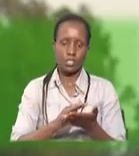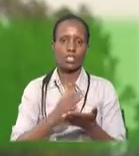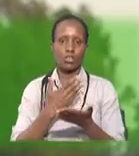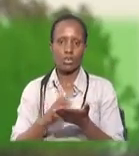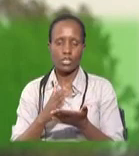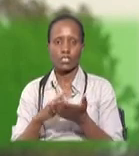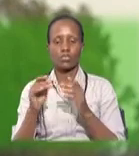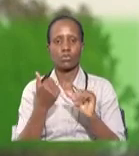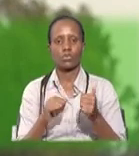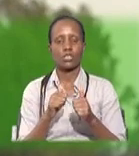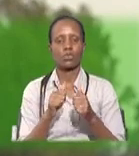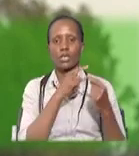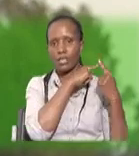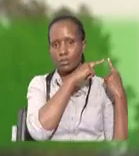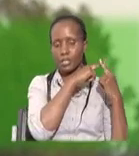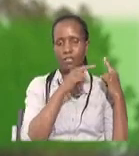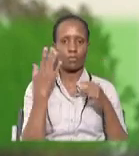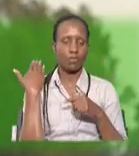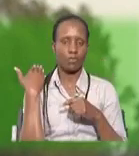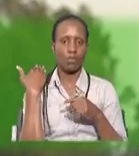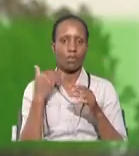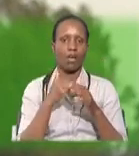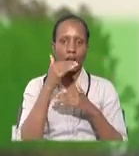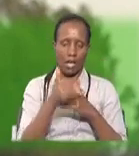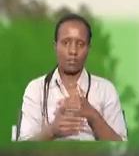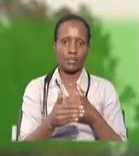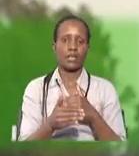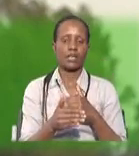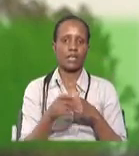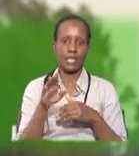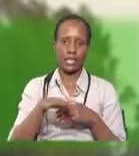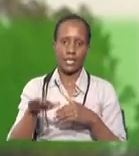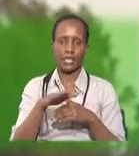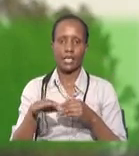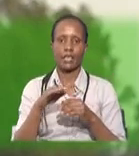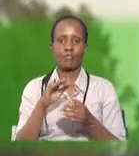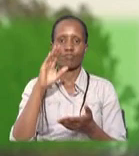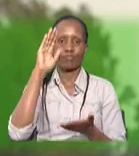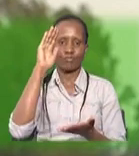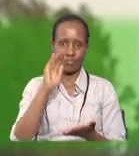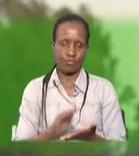water management, reducing the losses that we were experiencing after the